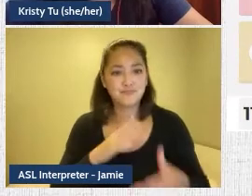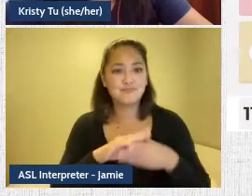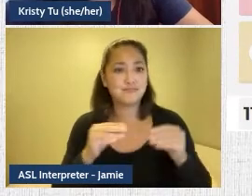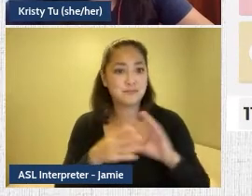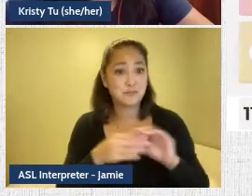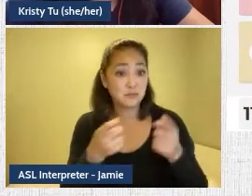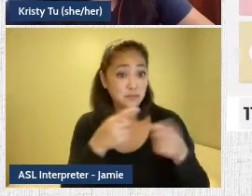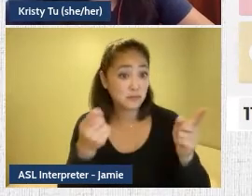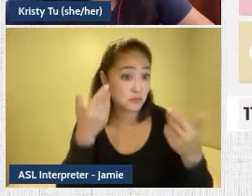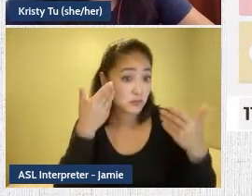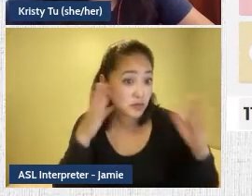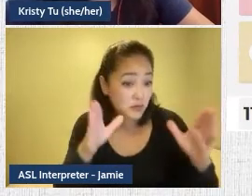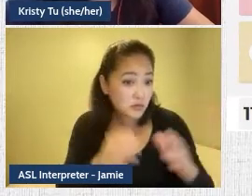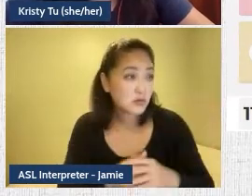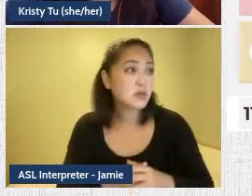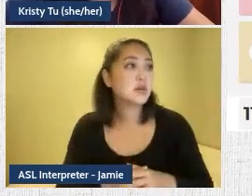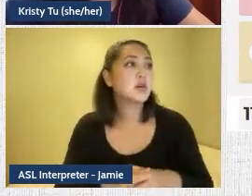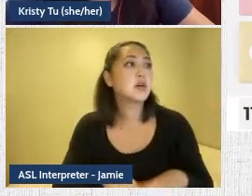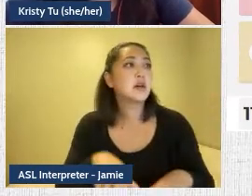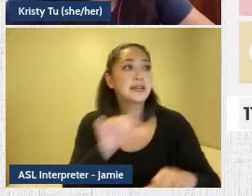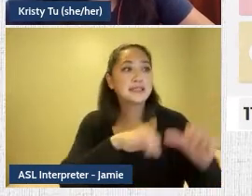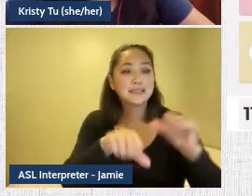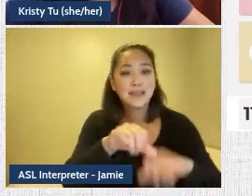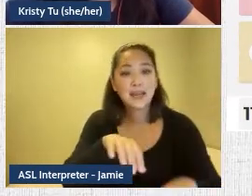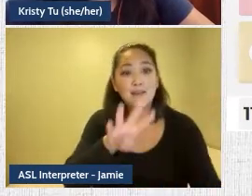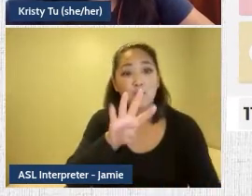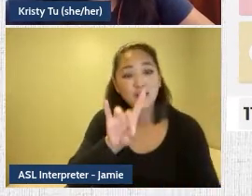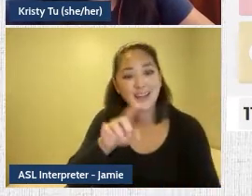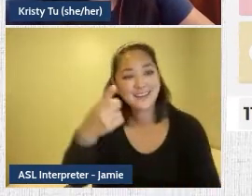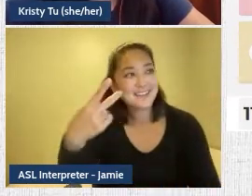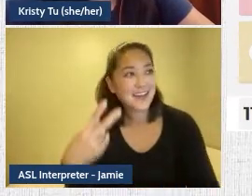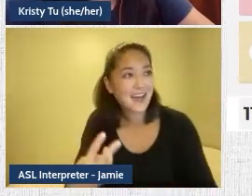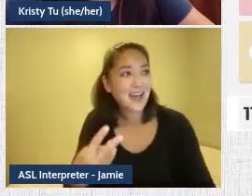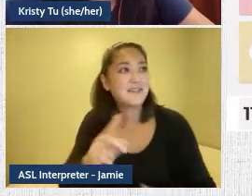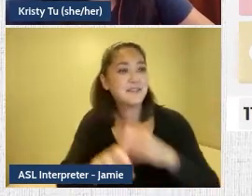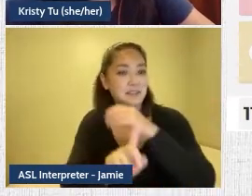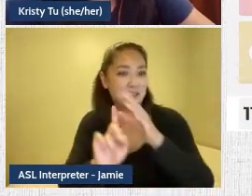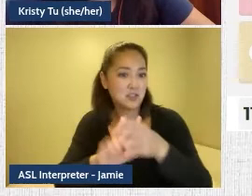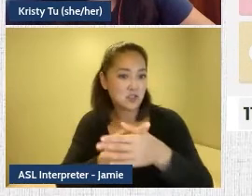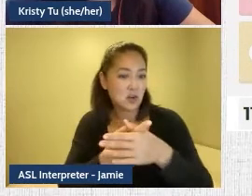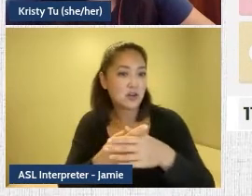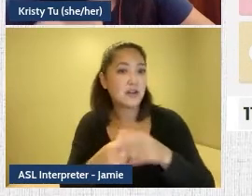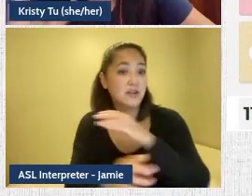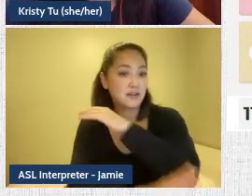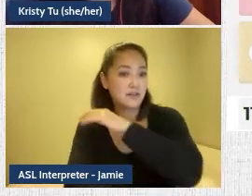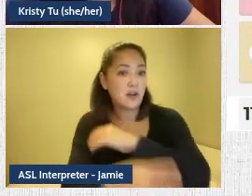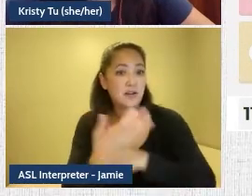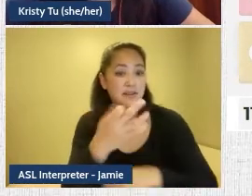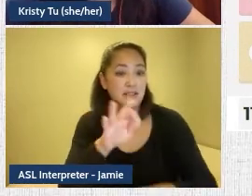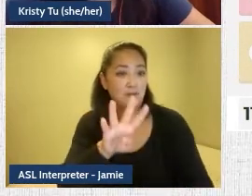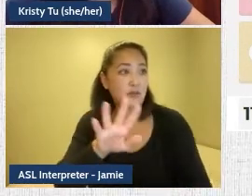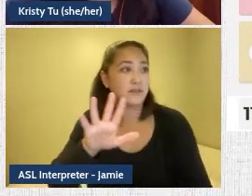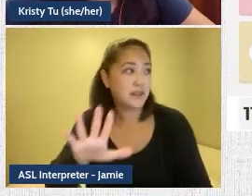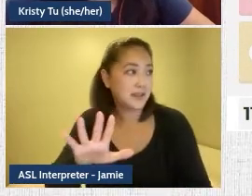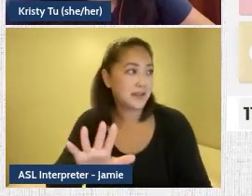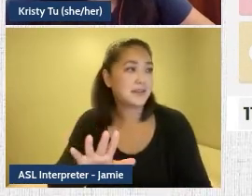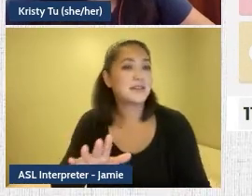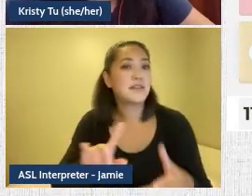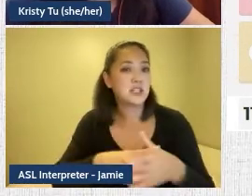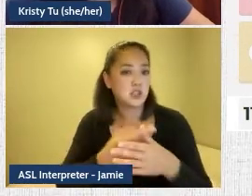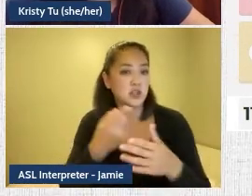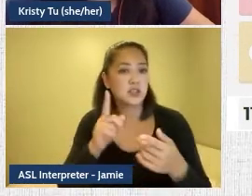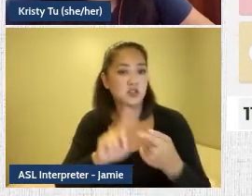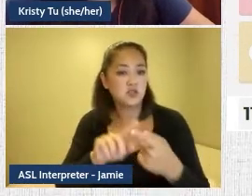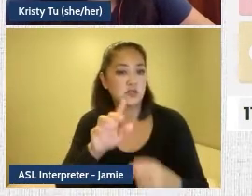didn't know, the class of Science 48 and a half began the fall of 1945, the class of 1949.